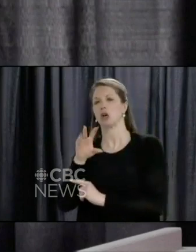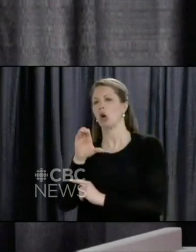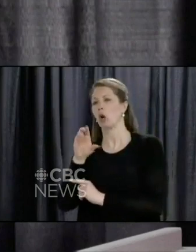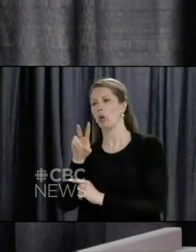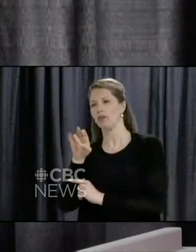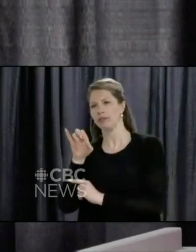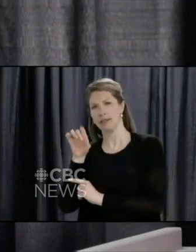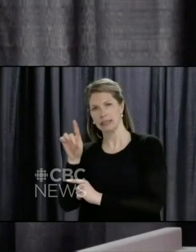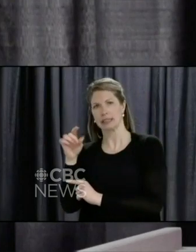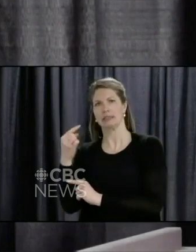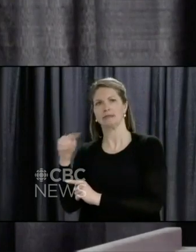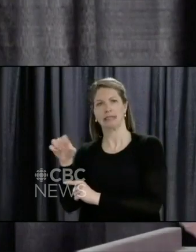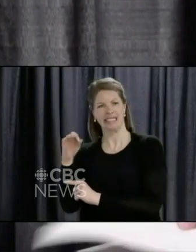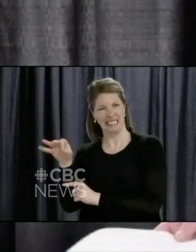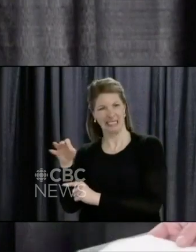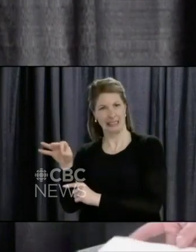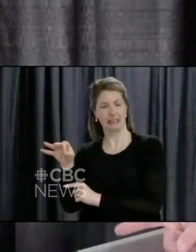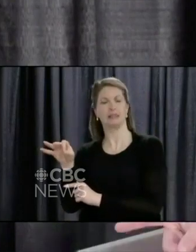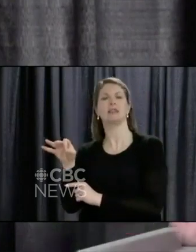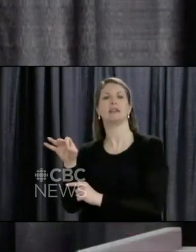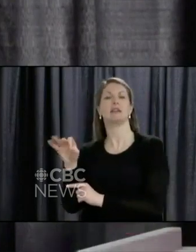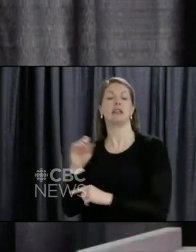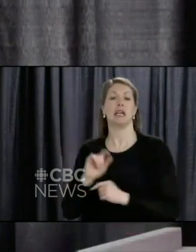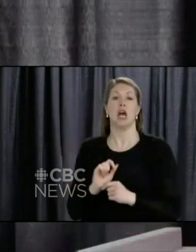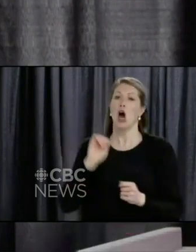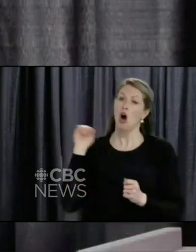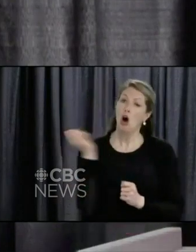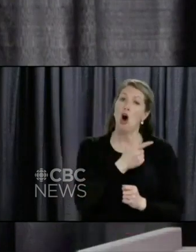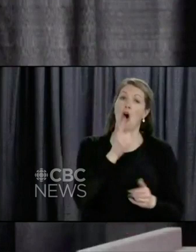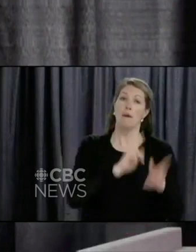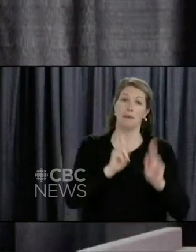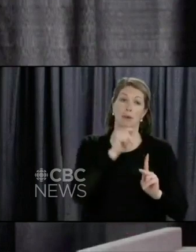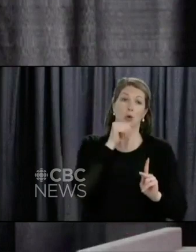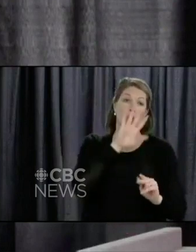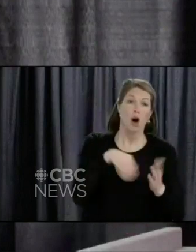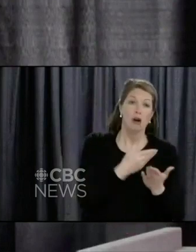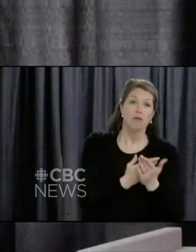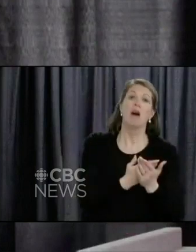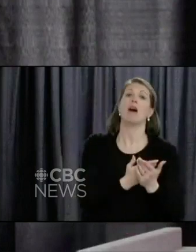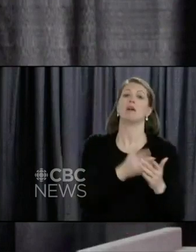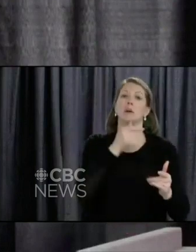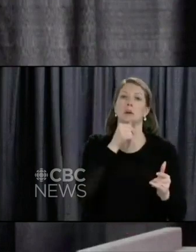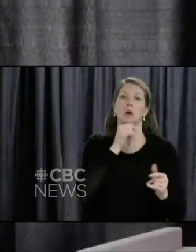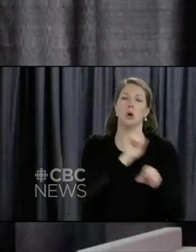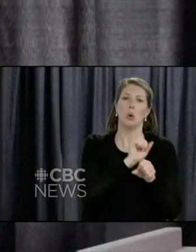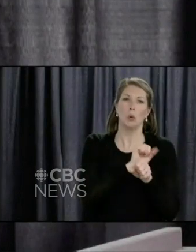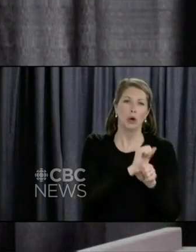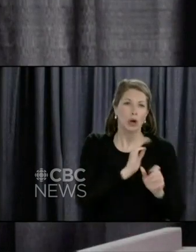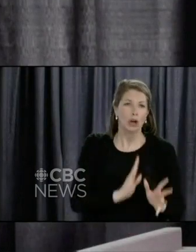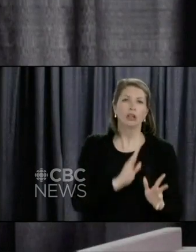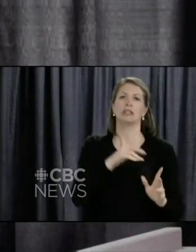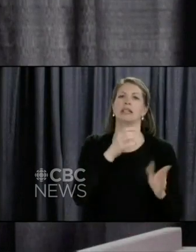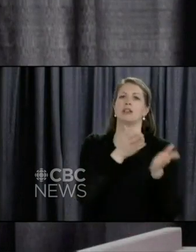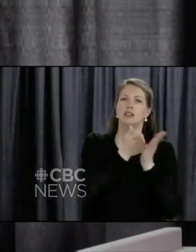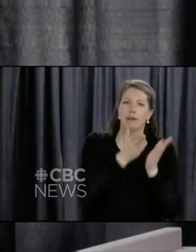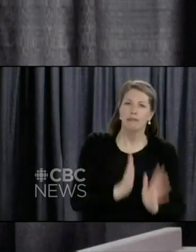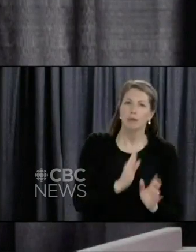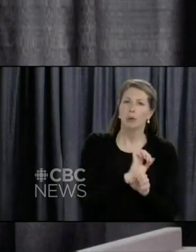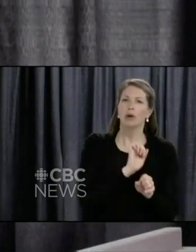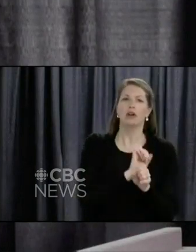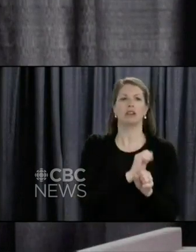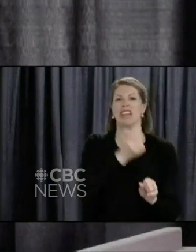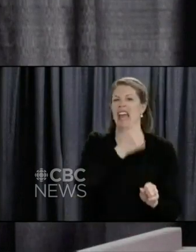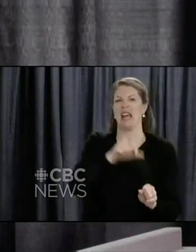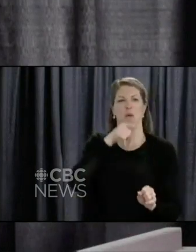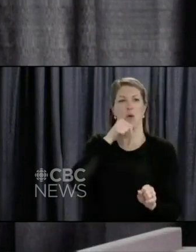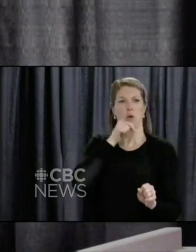upon arrival. This may include, but is not limited to, for food service workers, healthcare workers, and retail industry workers. I would also